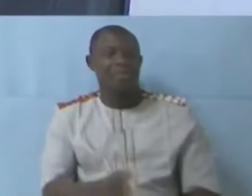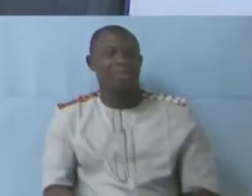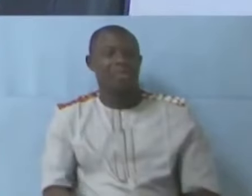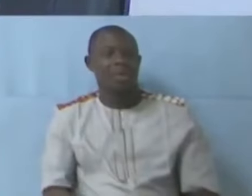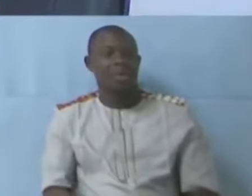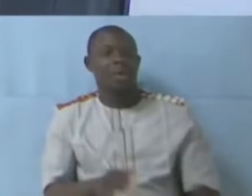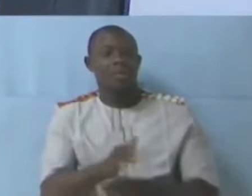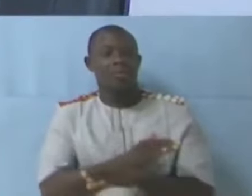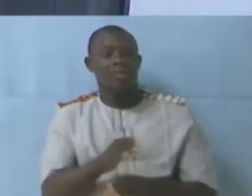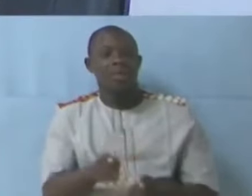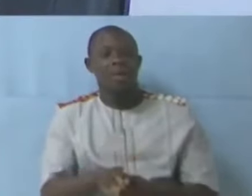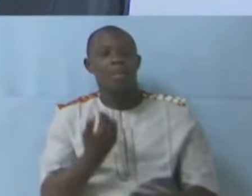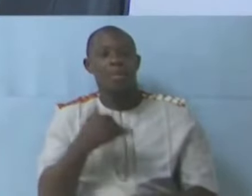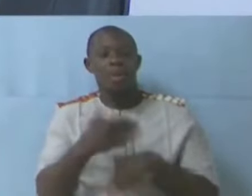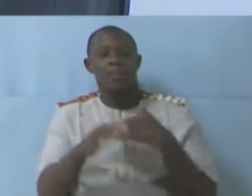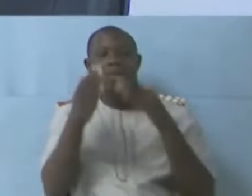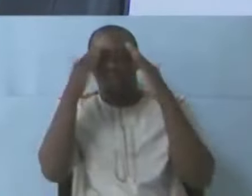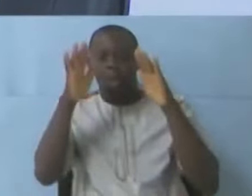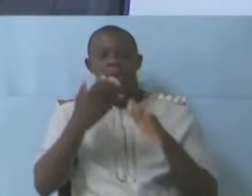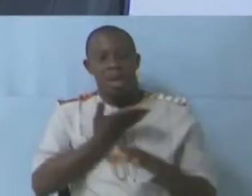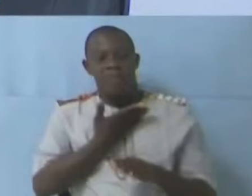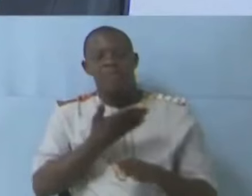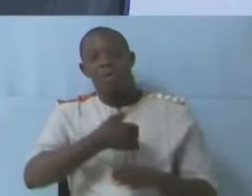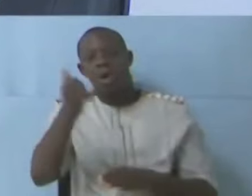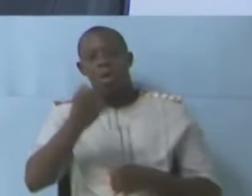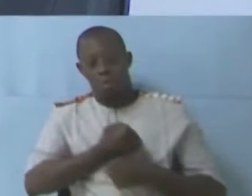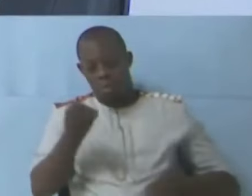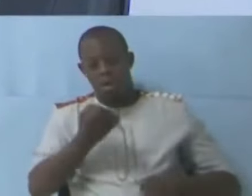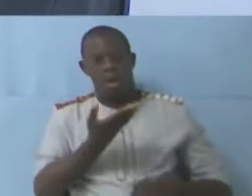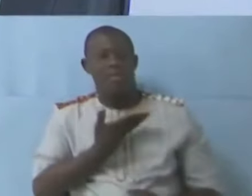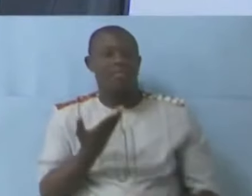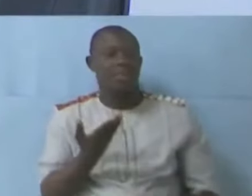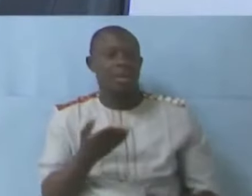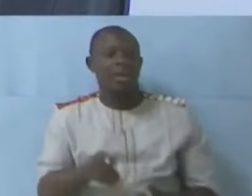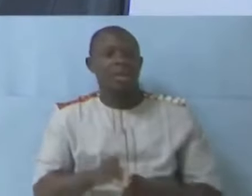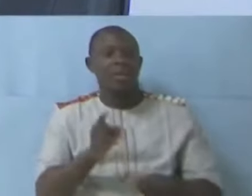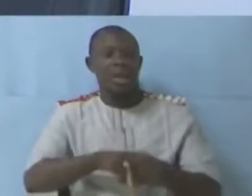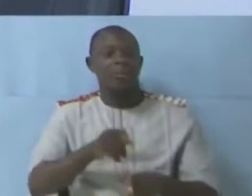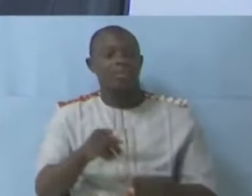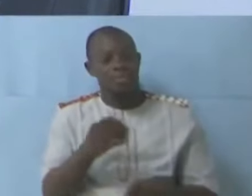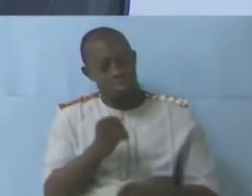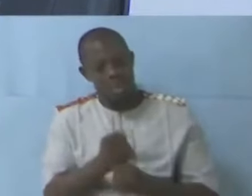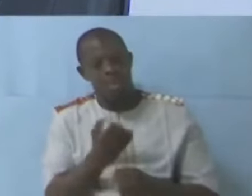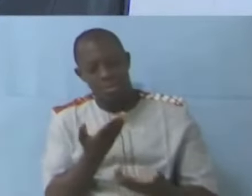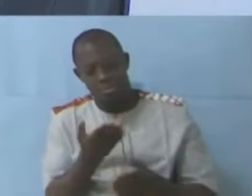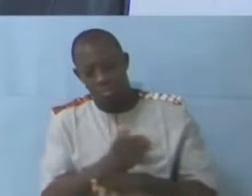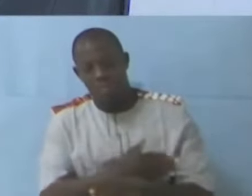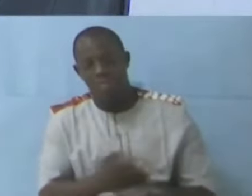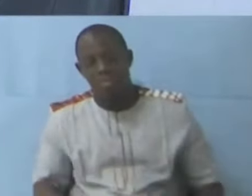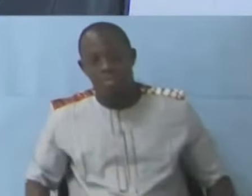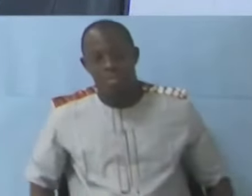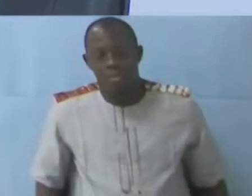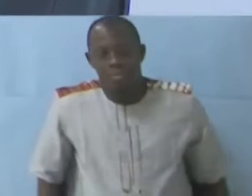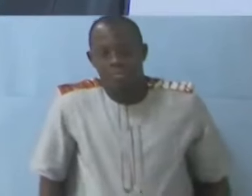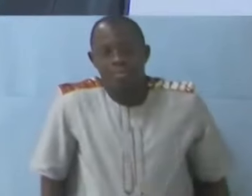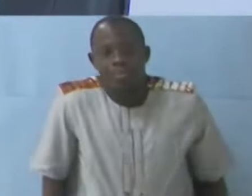woné ma ngi déssé benen. So that when side arm they remove my nails because they so that I will not be able to fire again